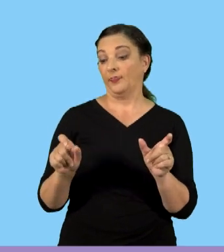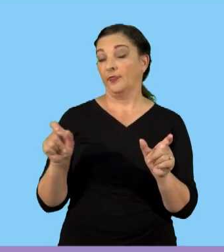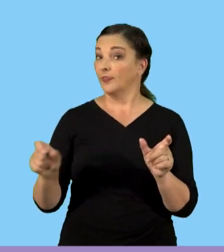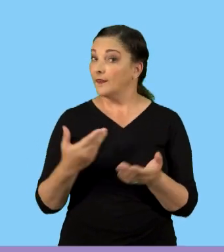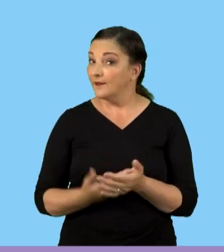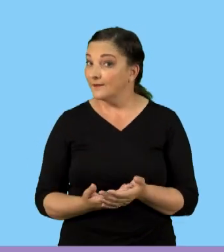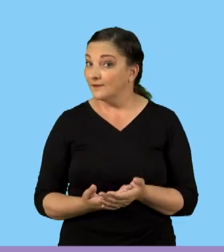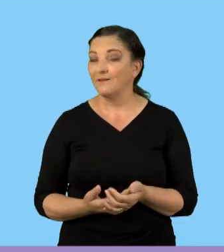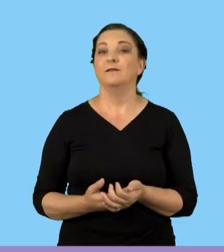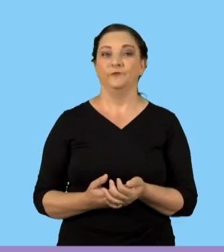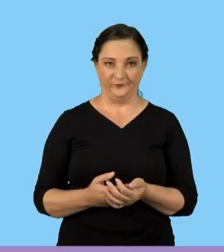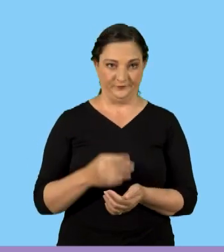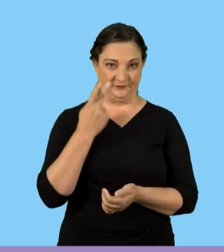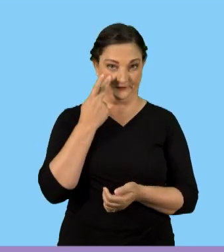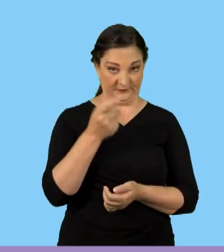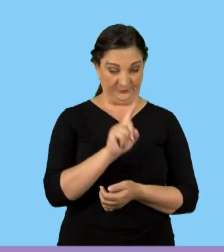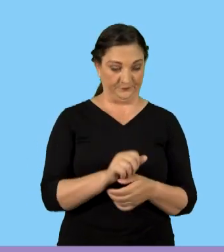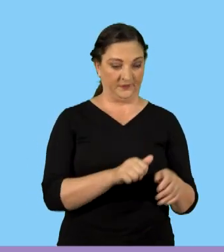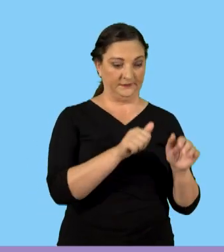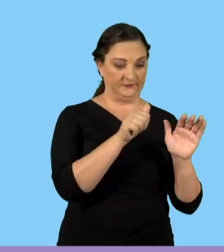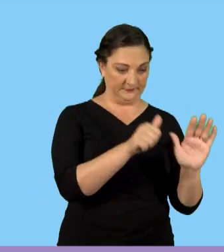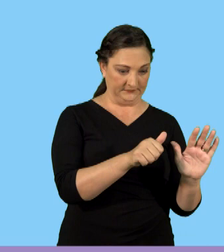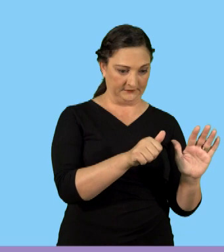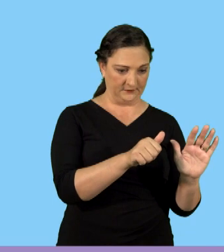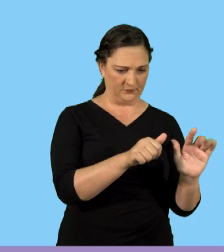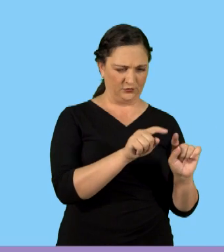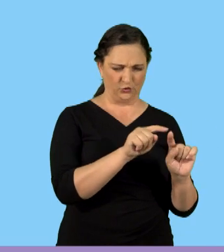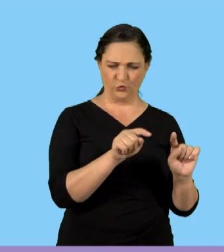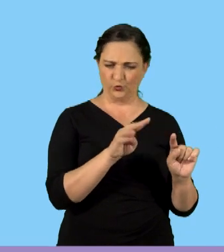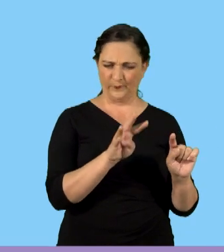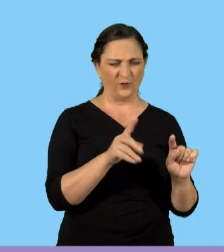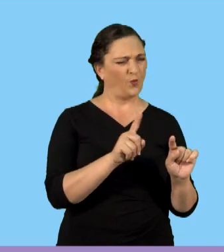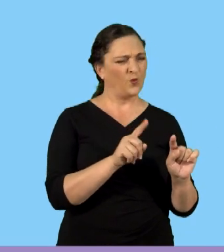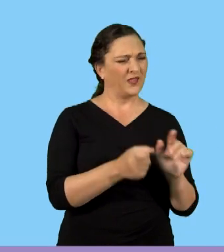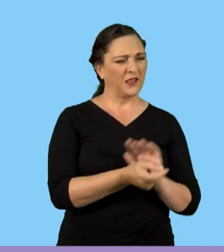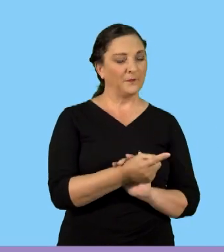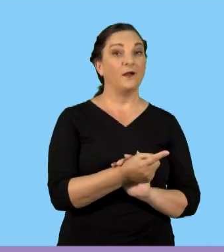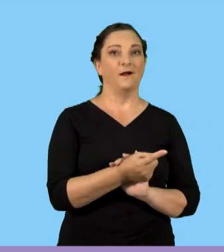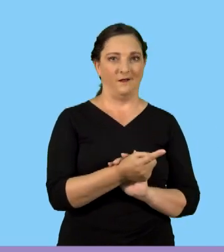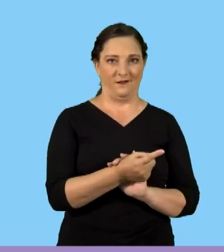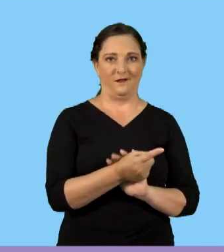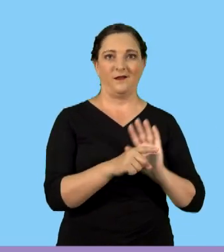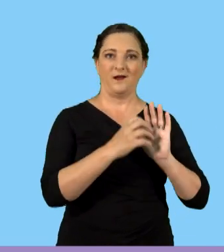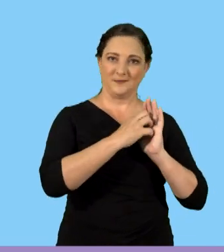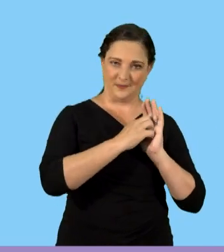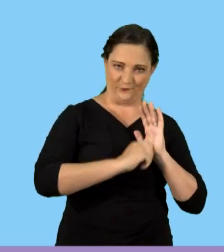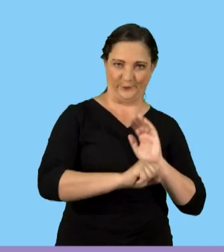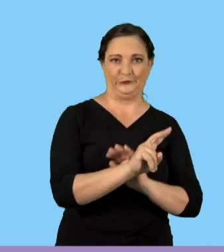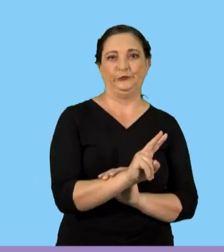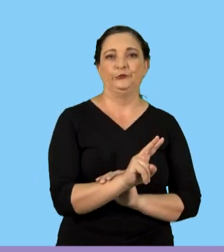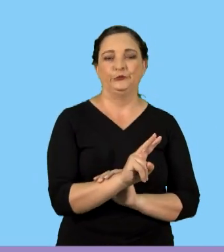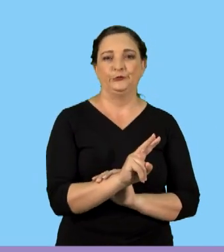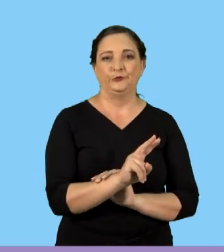that? Yes, you can see that from 6 to 4, what is happening there? We are